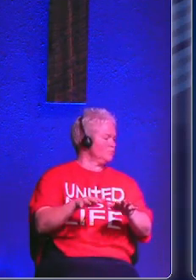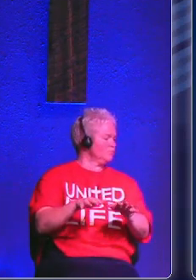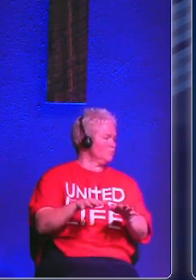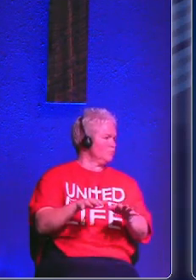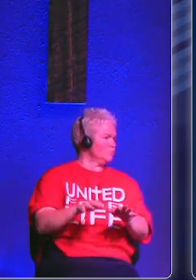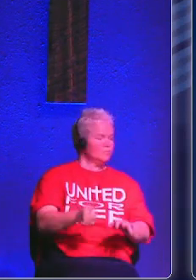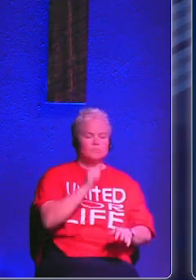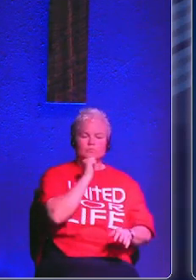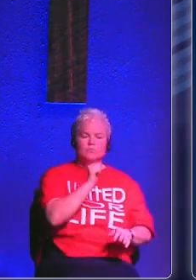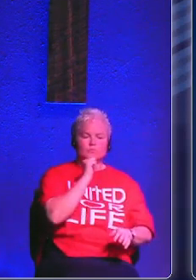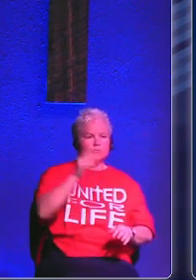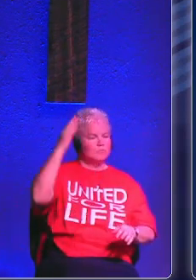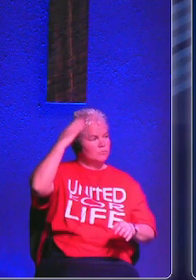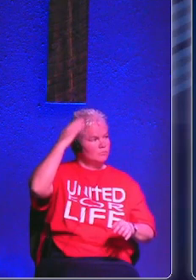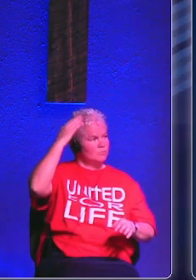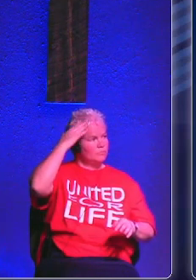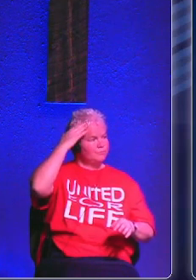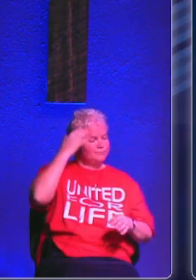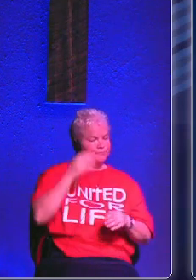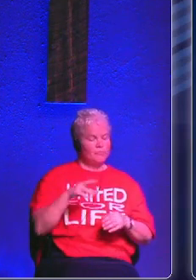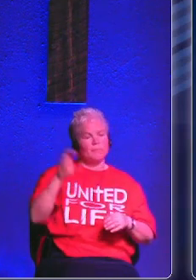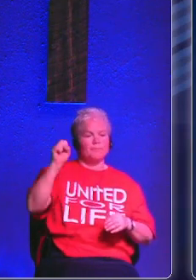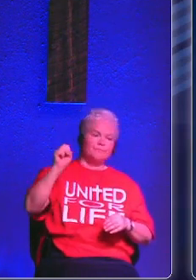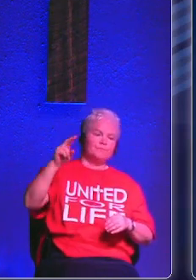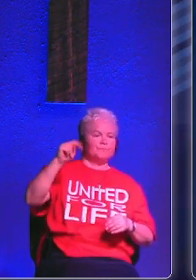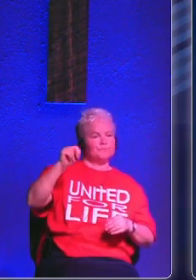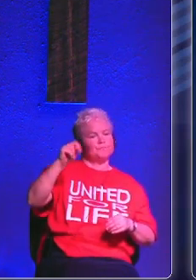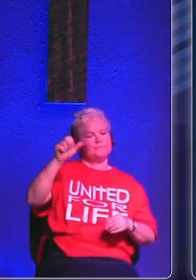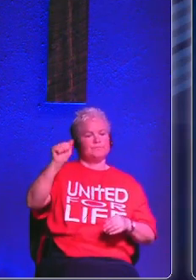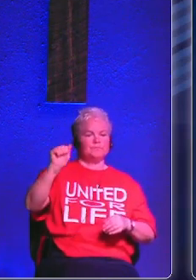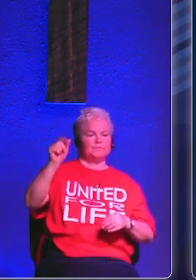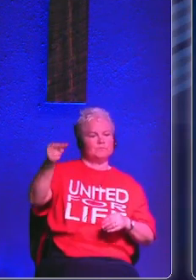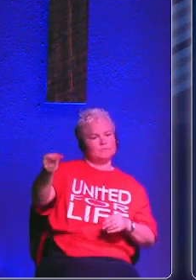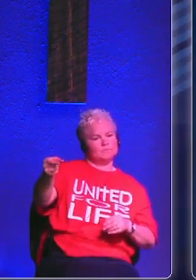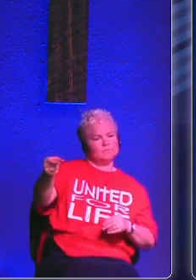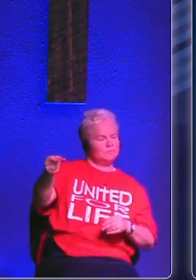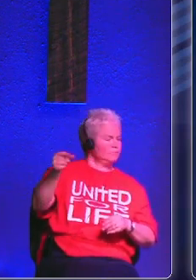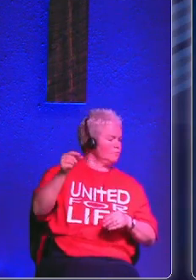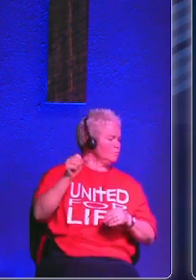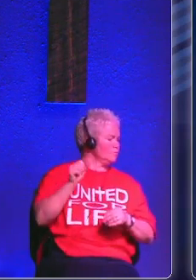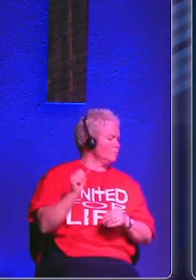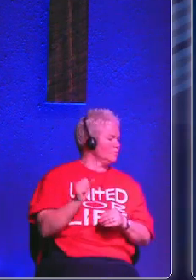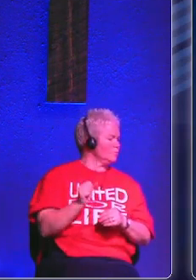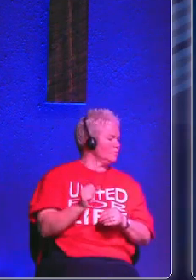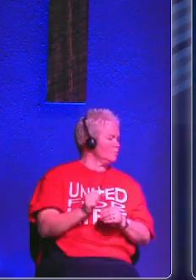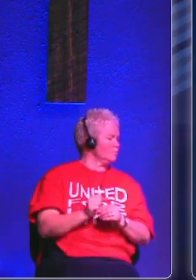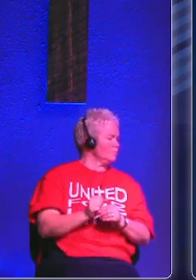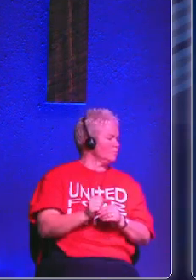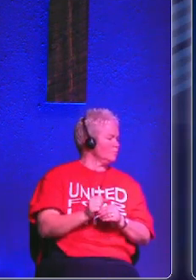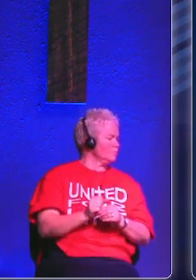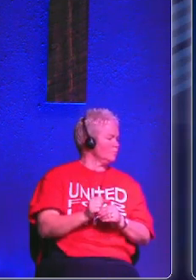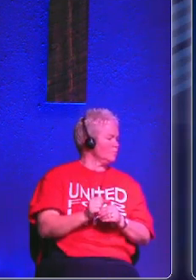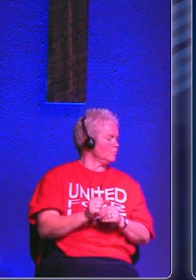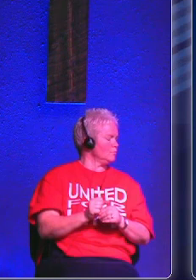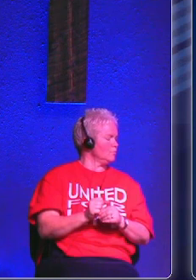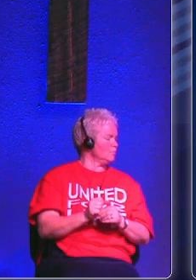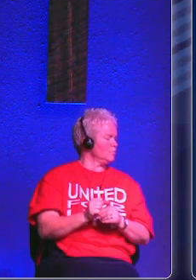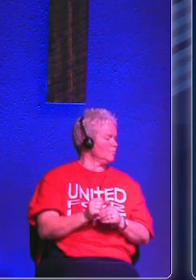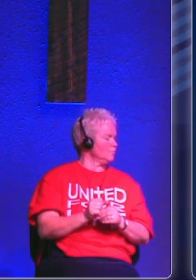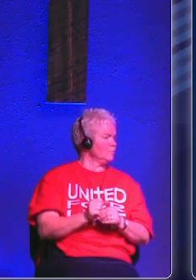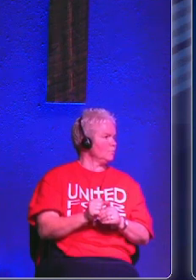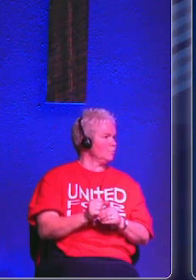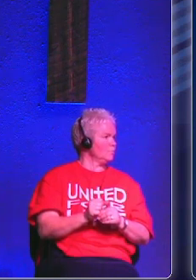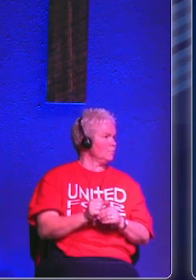But as most of you know, there was a snag. There's a little bit of a snag going on here. So they get up